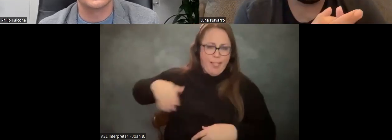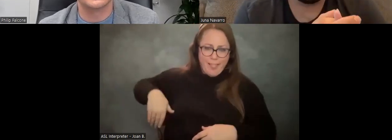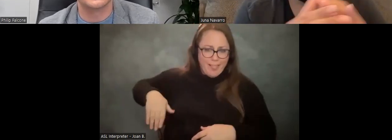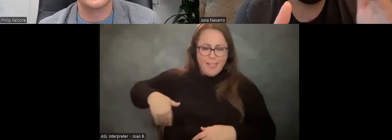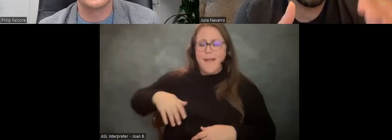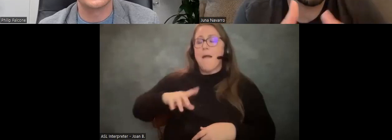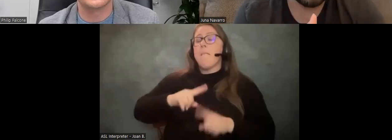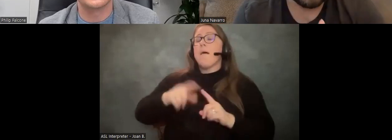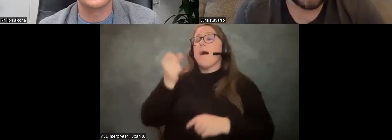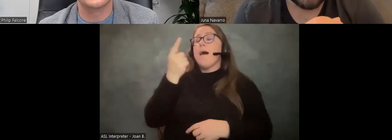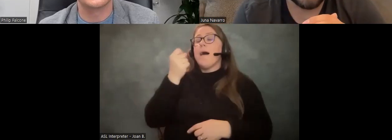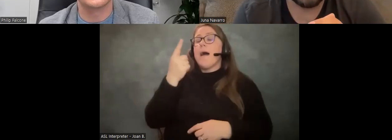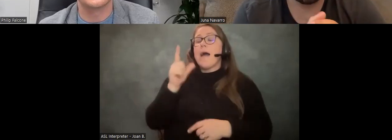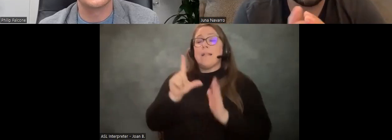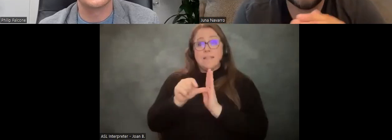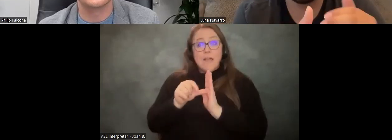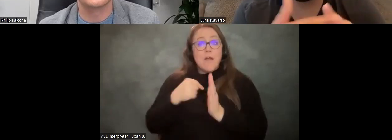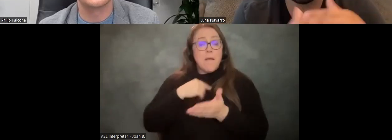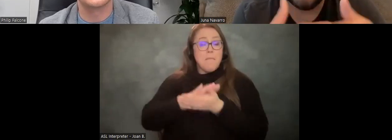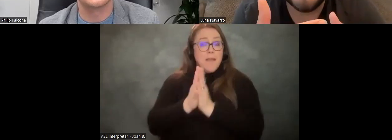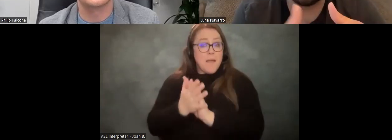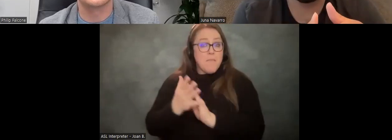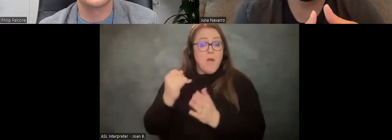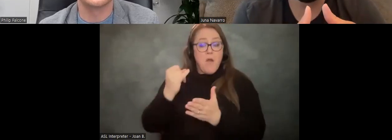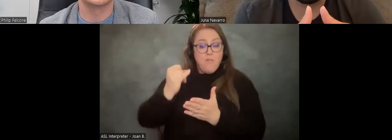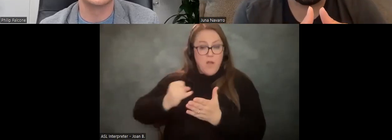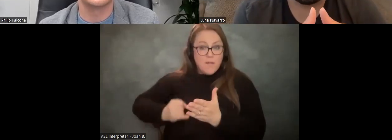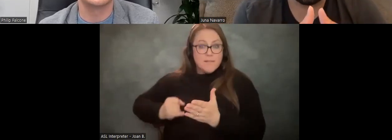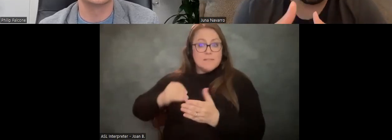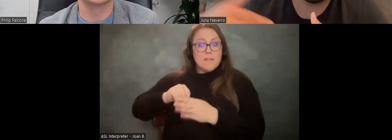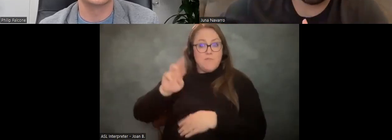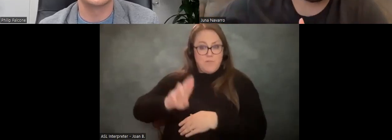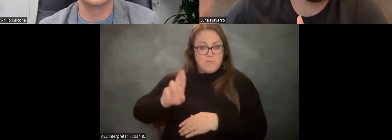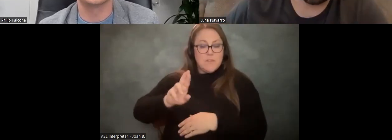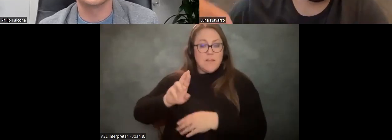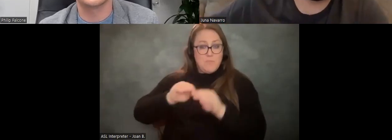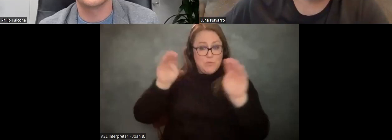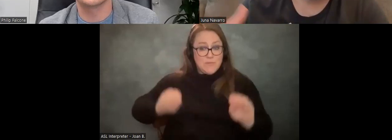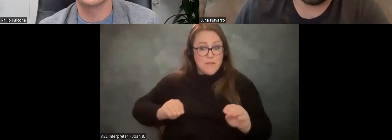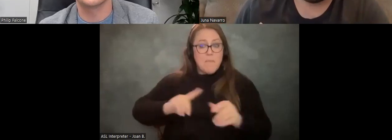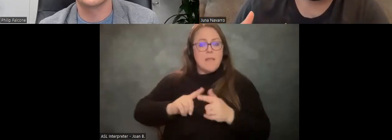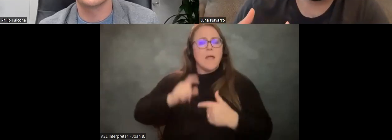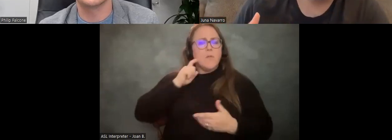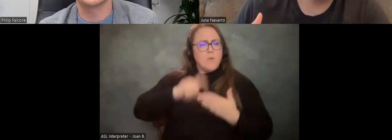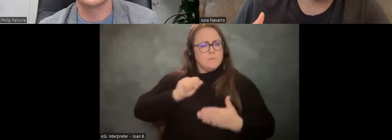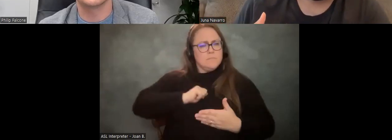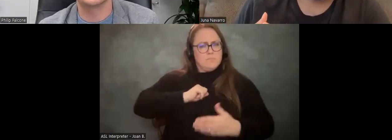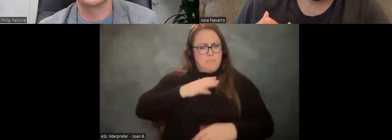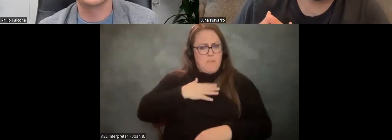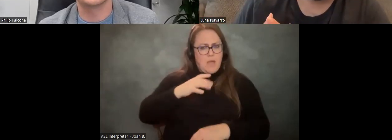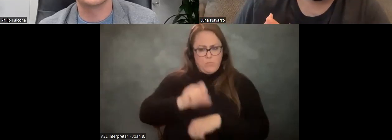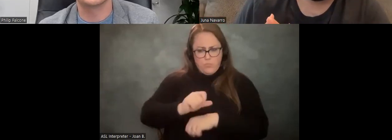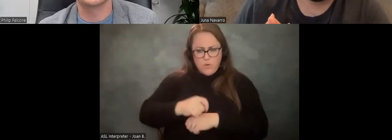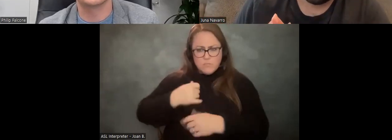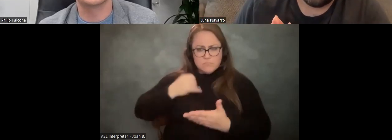until I had my opportunity to be part of the artist in residence of the Riverside Art Museum and then carry on my work to a new level. So obviously, not